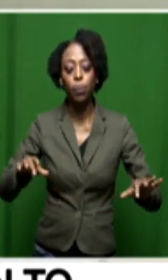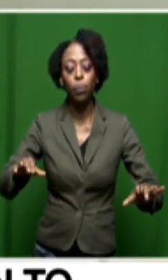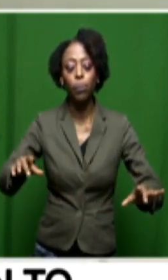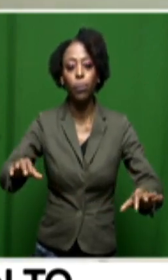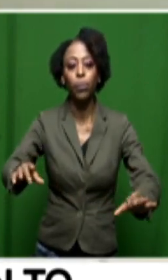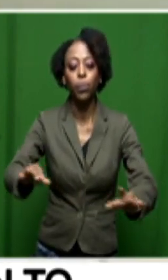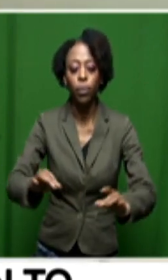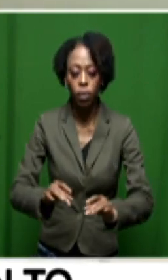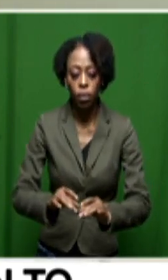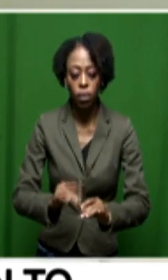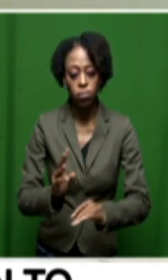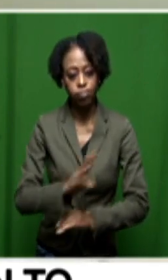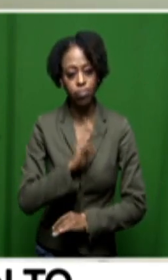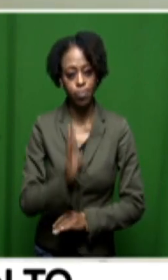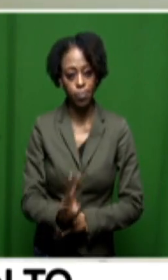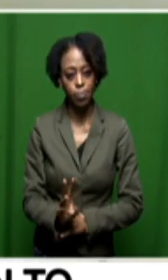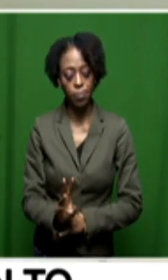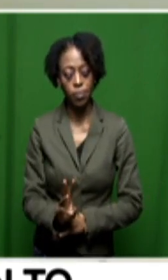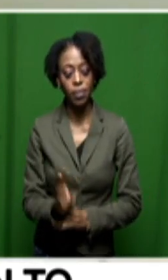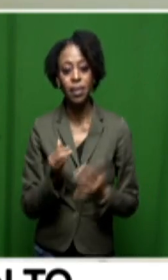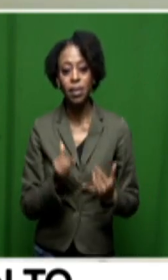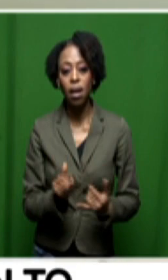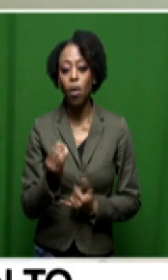bigger and bigger. So if we have